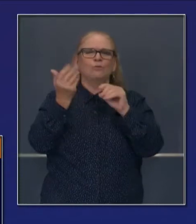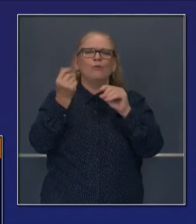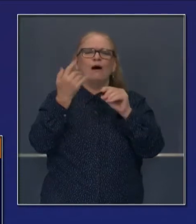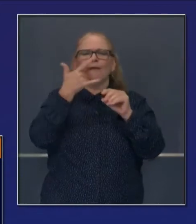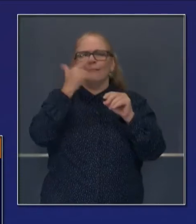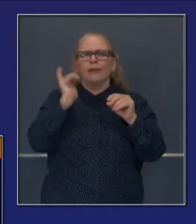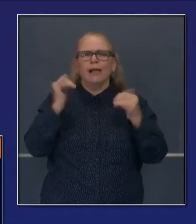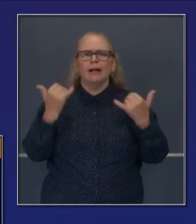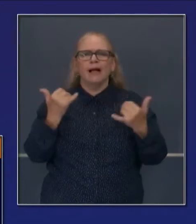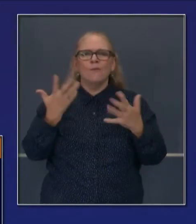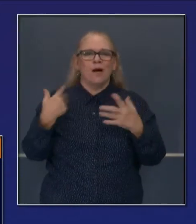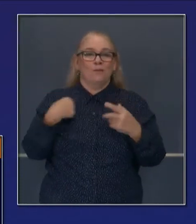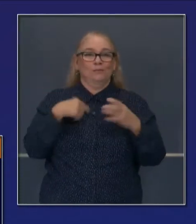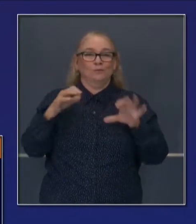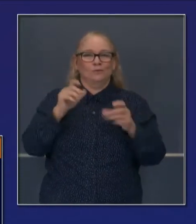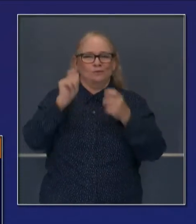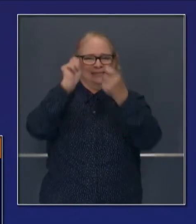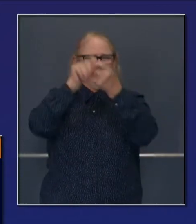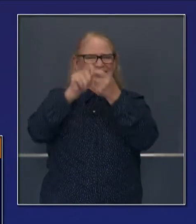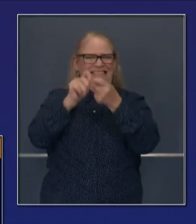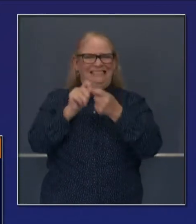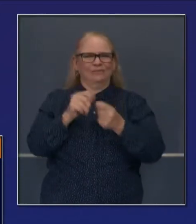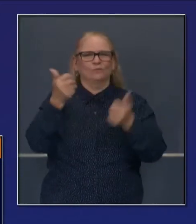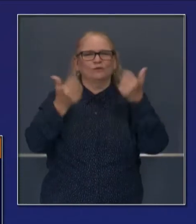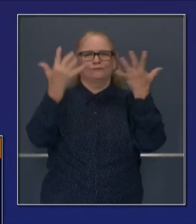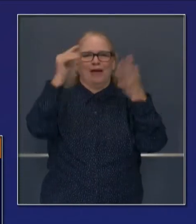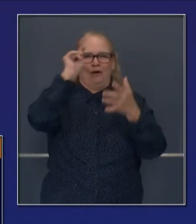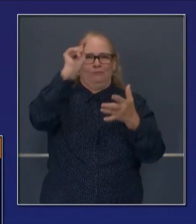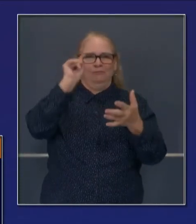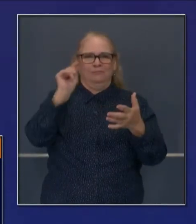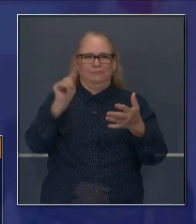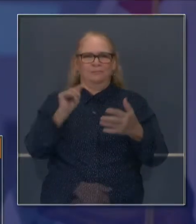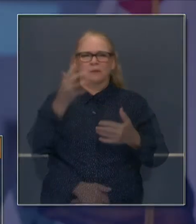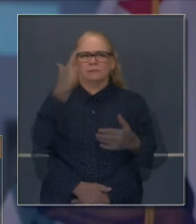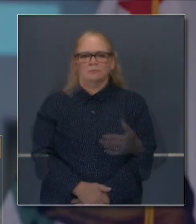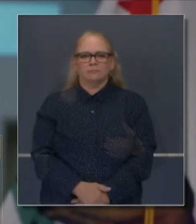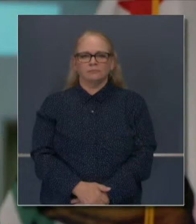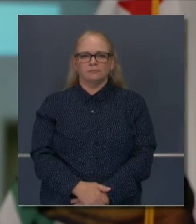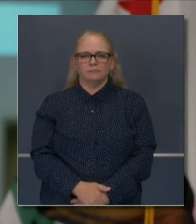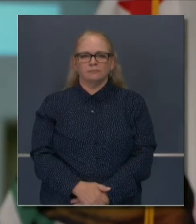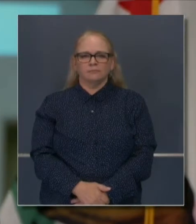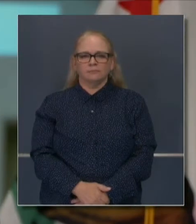the information in an accurate manner. Just one moment.